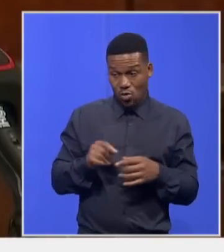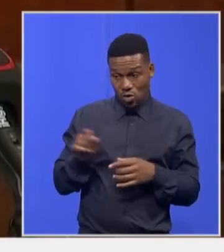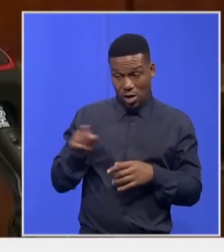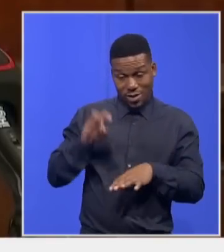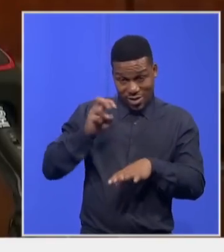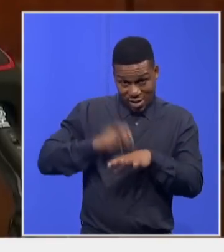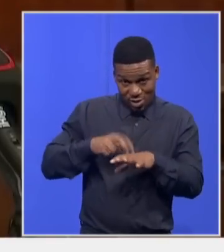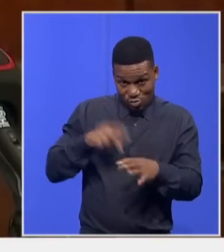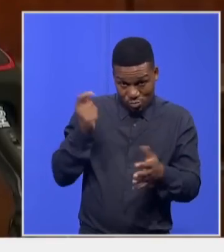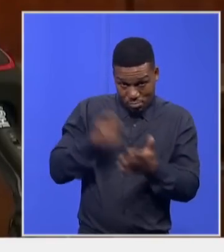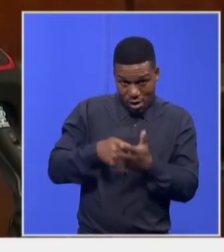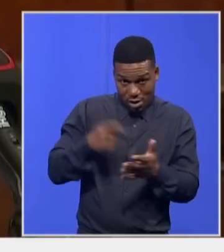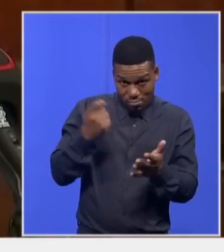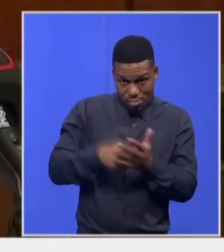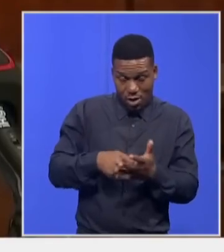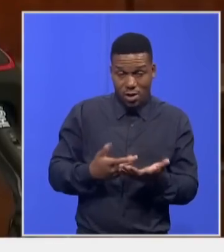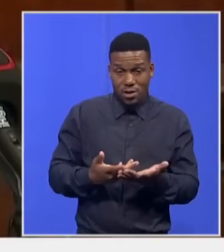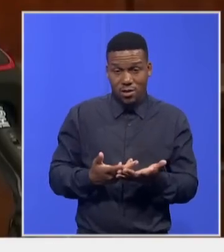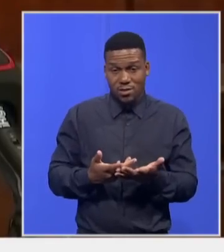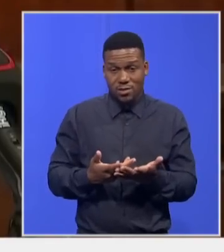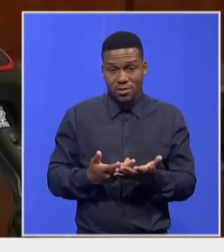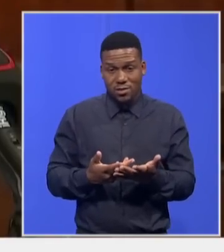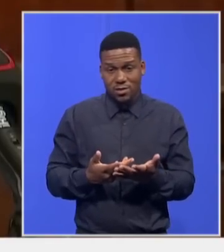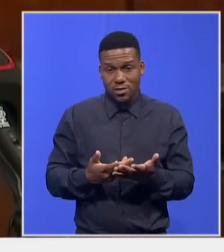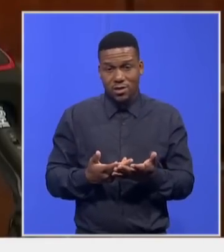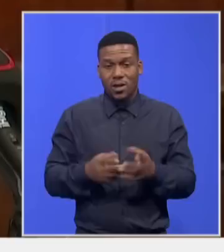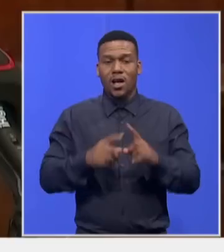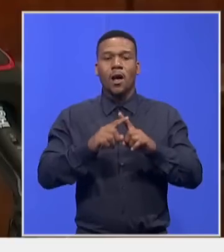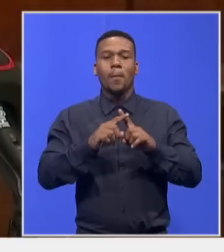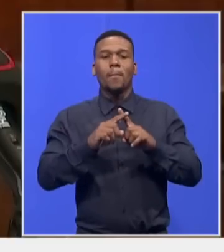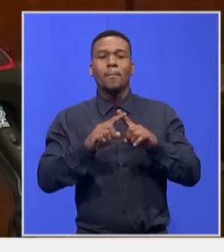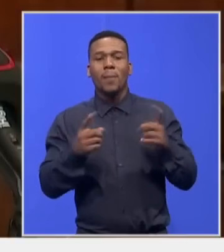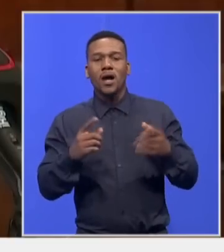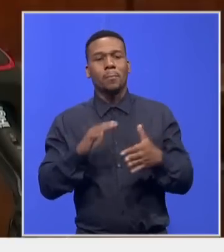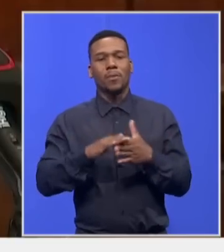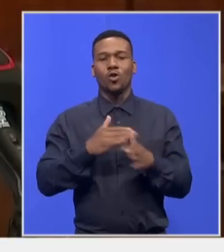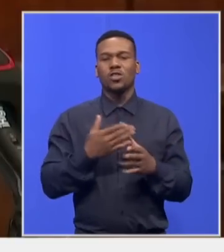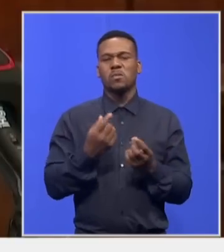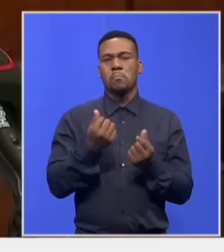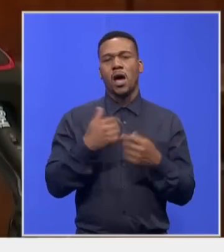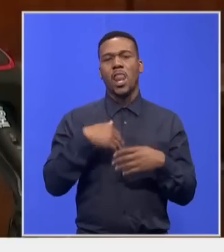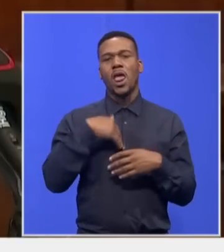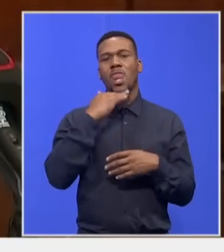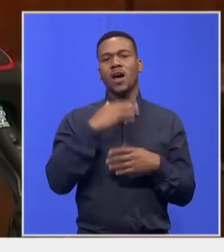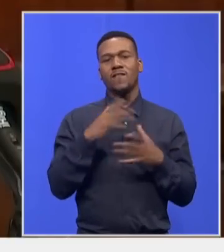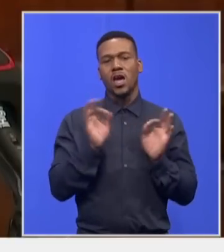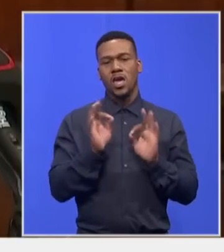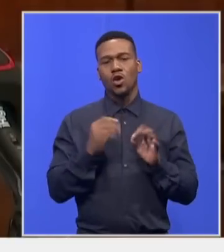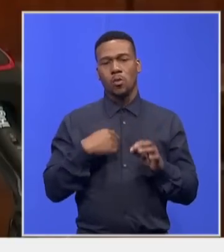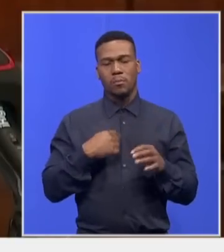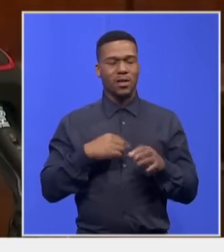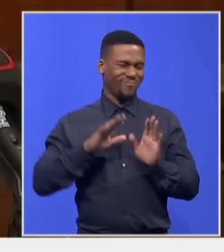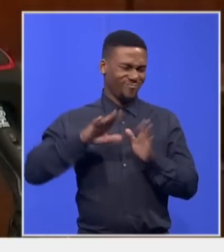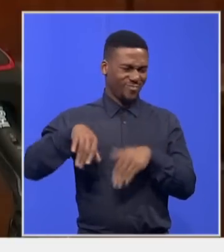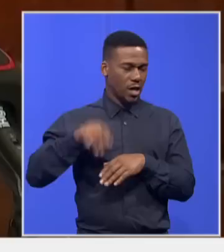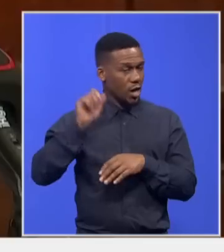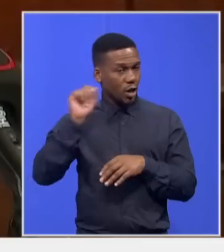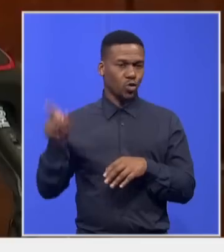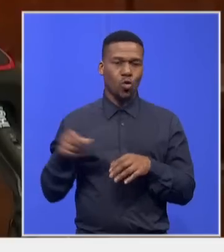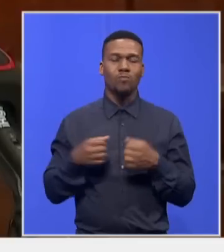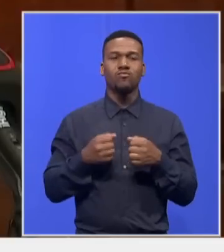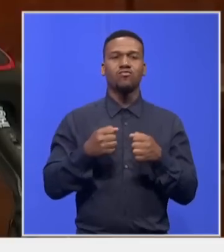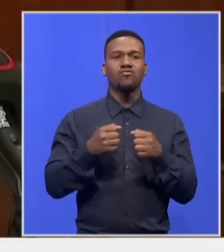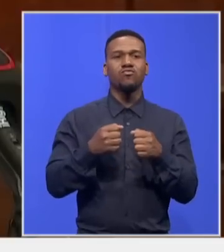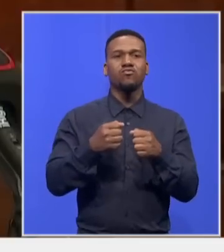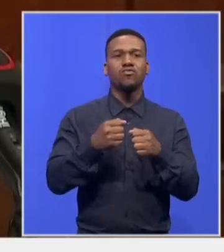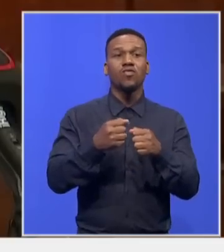as part of that philosophy maintenance. And because I don't have that money, I choose not to. And when the car breaks down, it means that there's